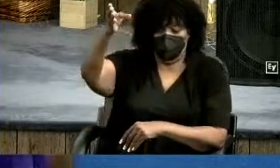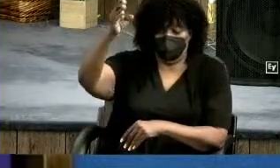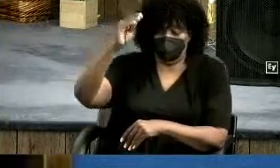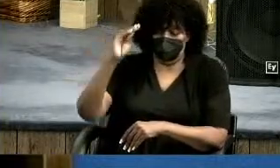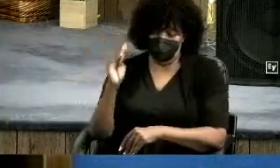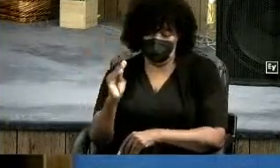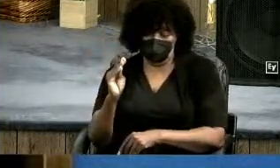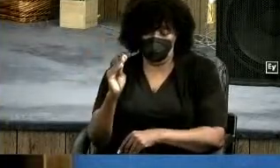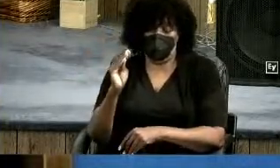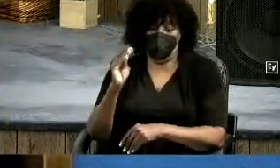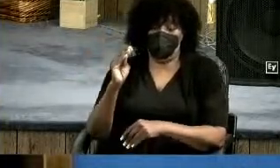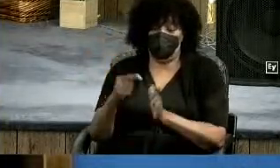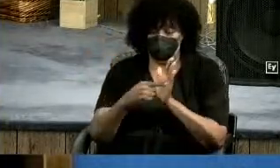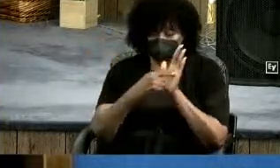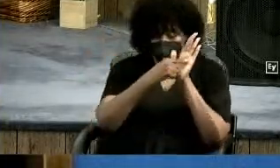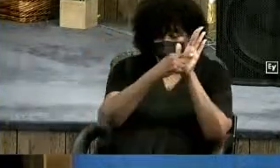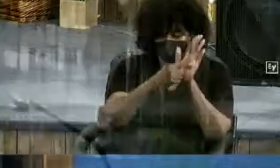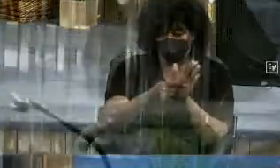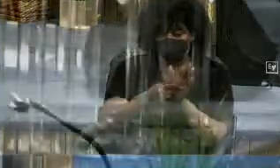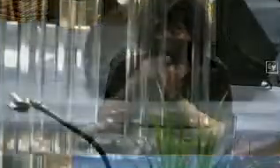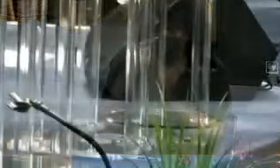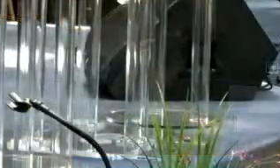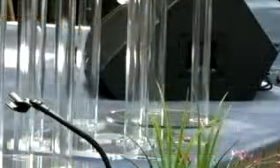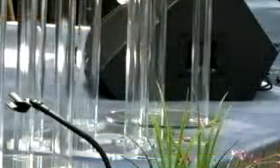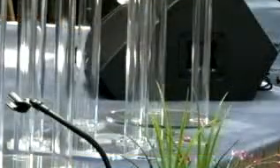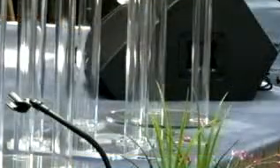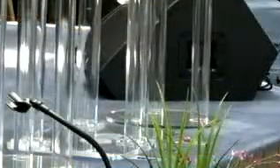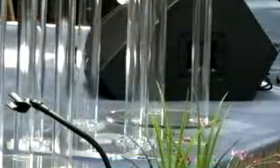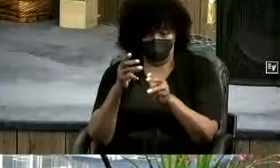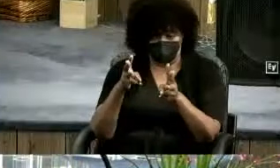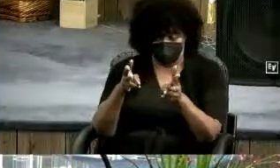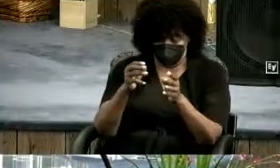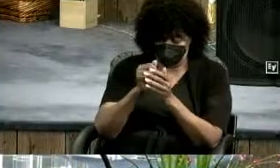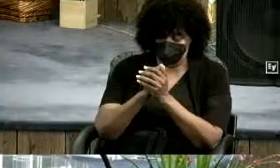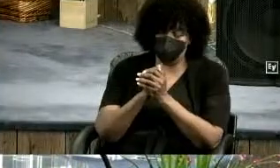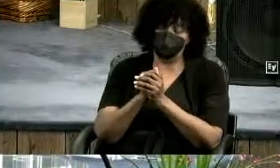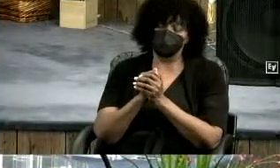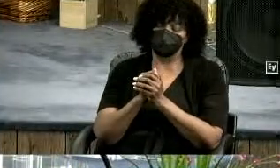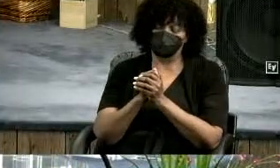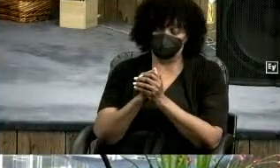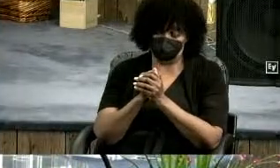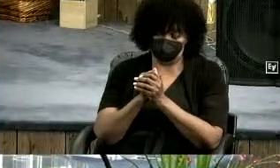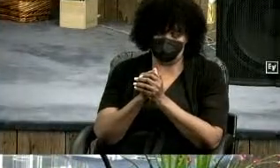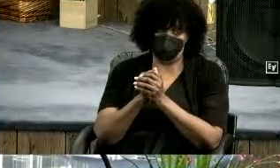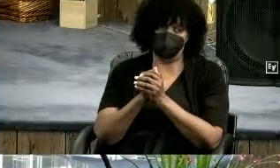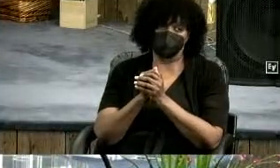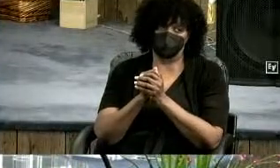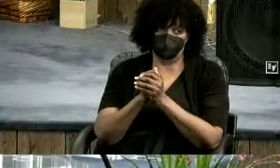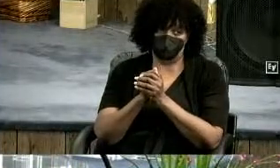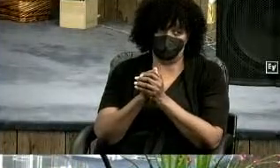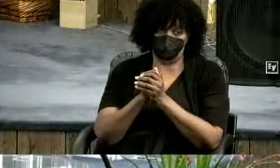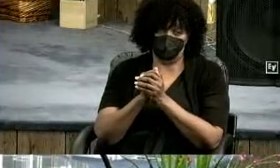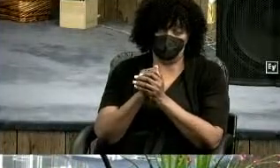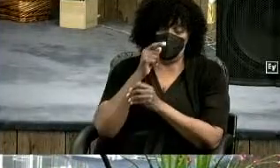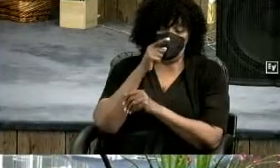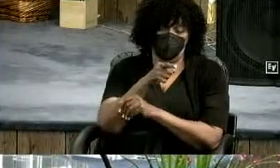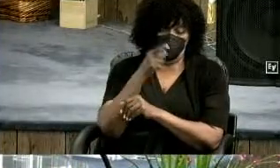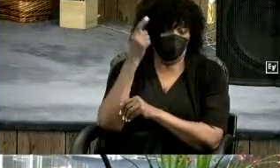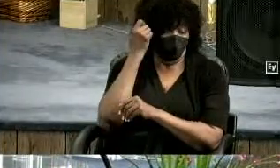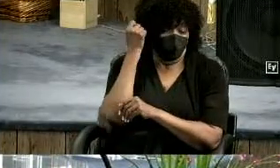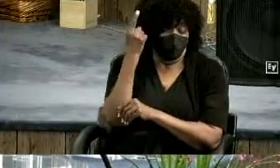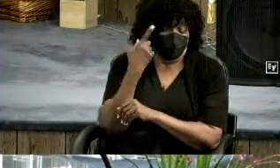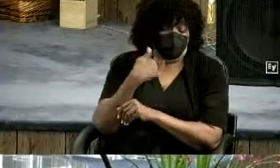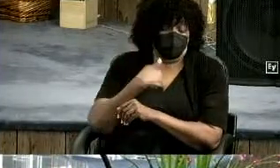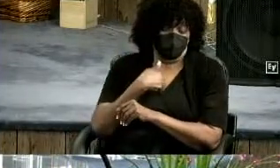be shady. You don't have to do anything. You're just called to ministry. Oh, you don't understand what I'm